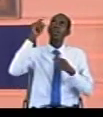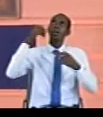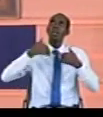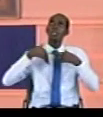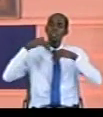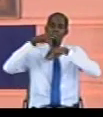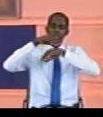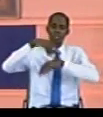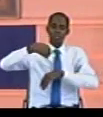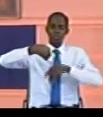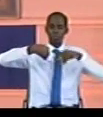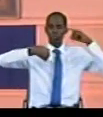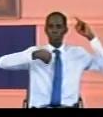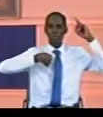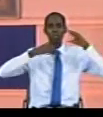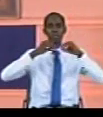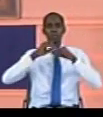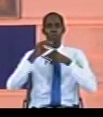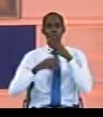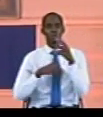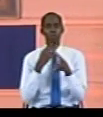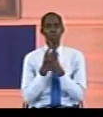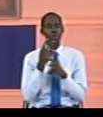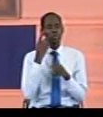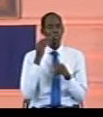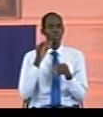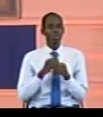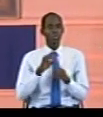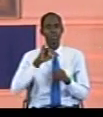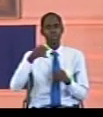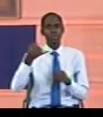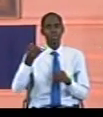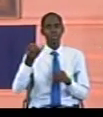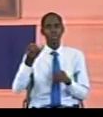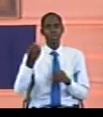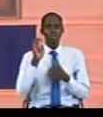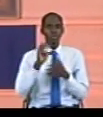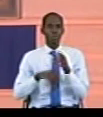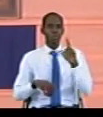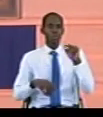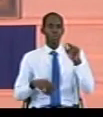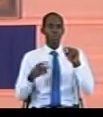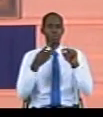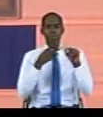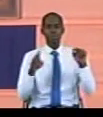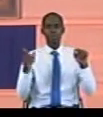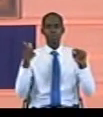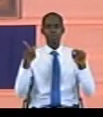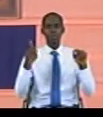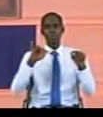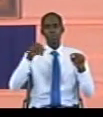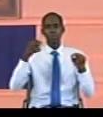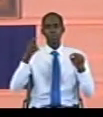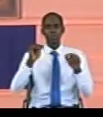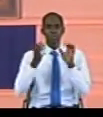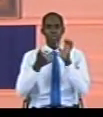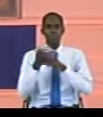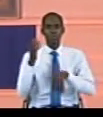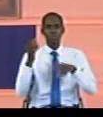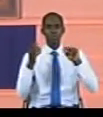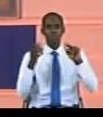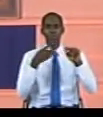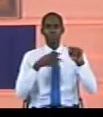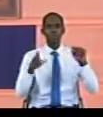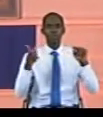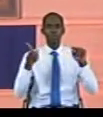into the world. Look at John chapter 20, verse 21. John chapter 20, verse 21. It says in